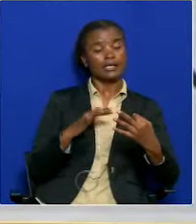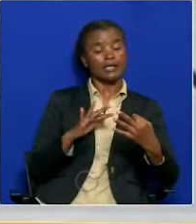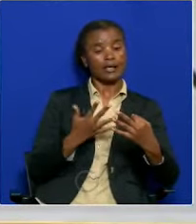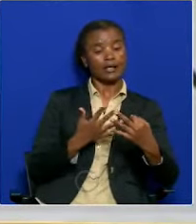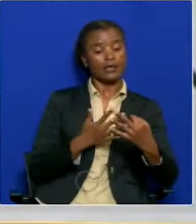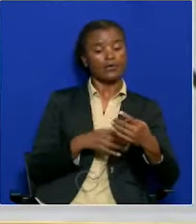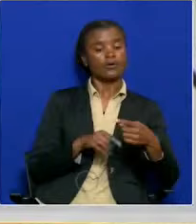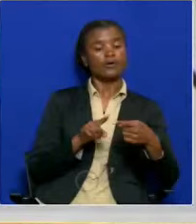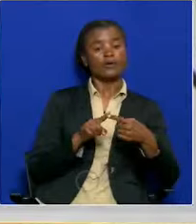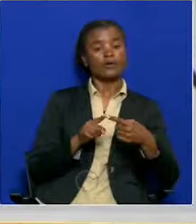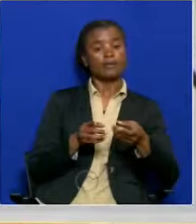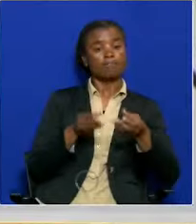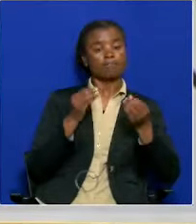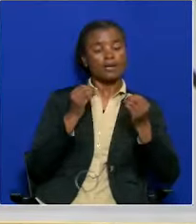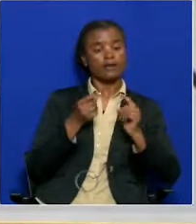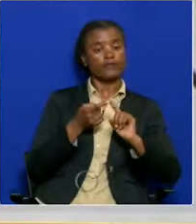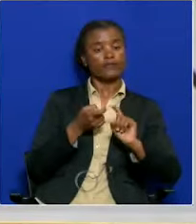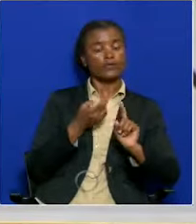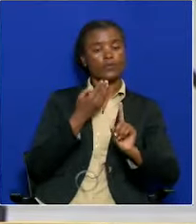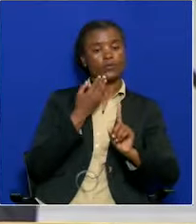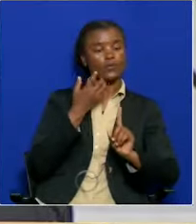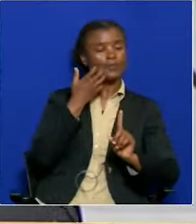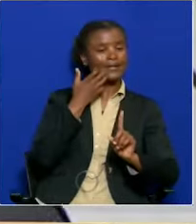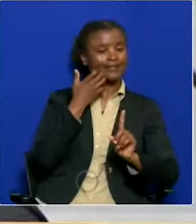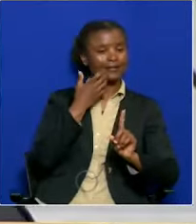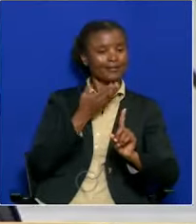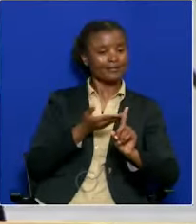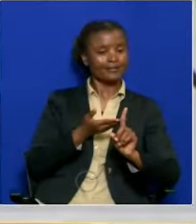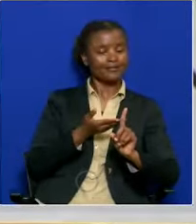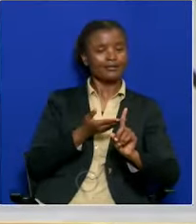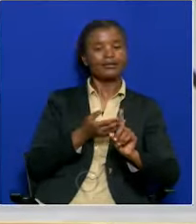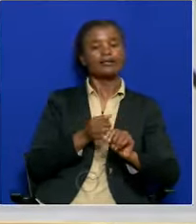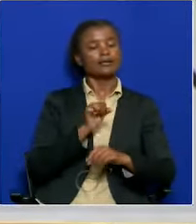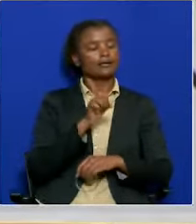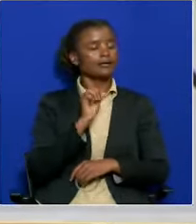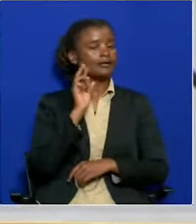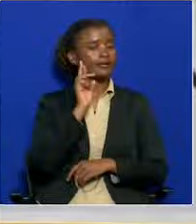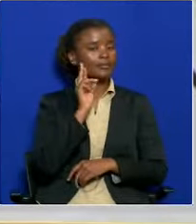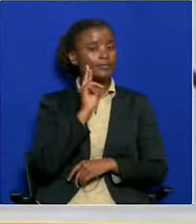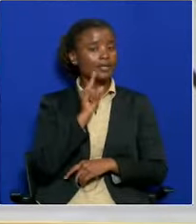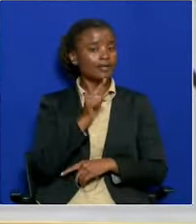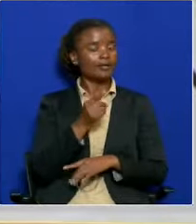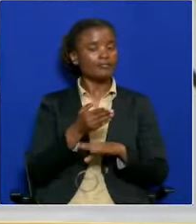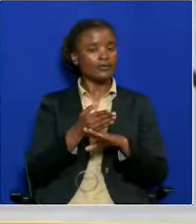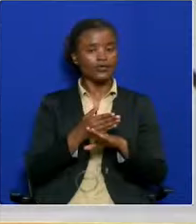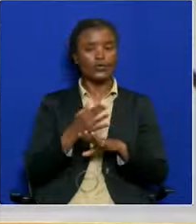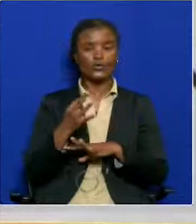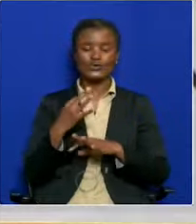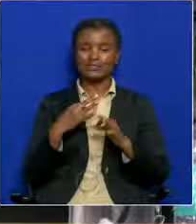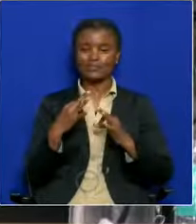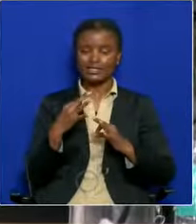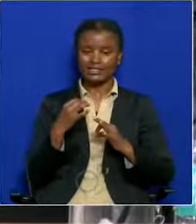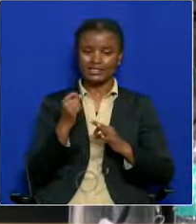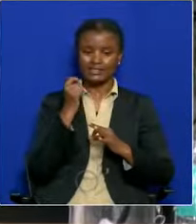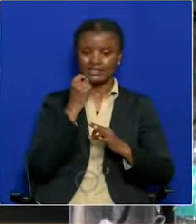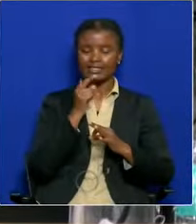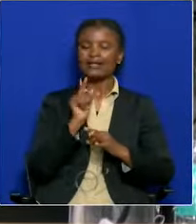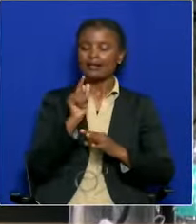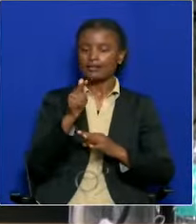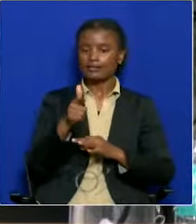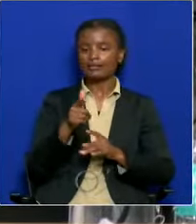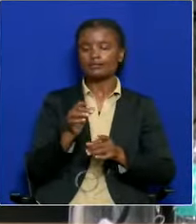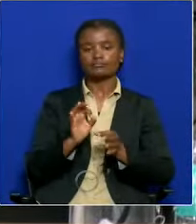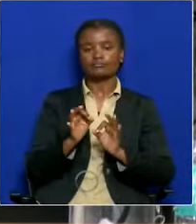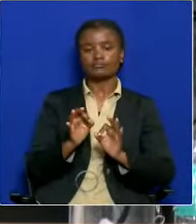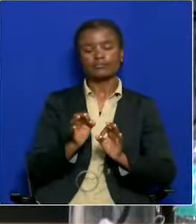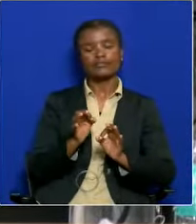But remember, that's not, Okay. that you explain as Okay. we'll get to it where you ask him to assist